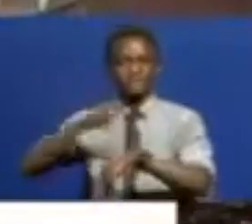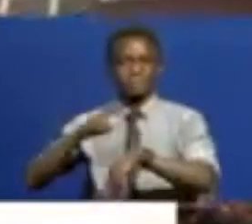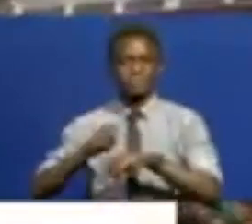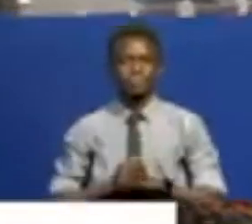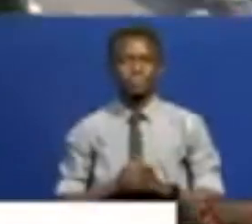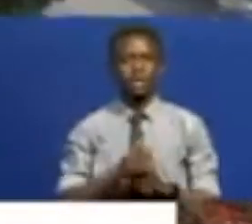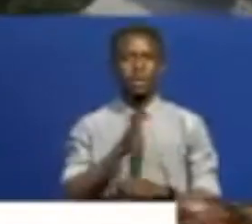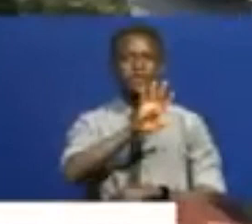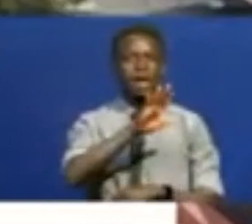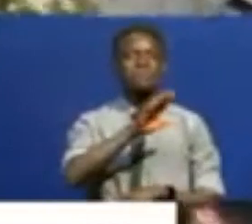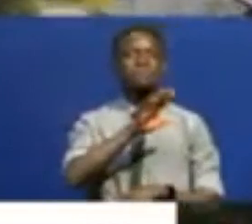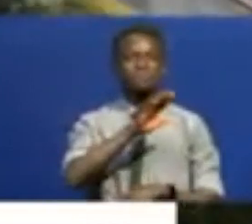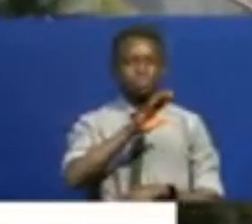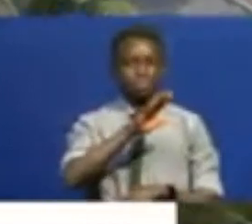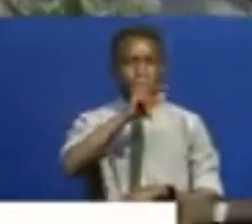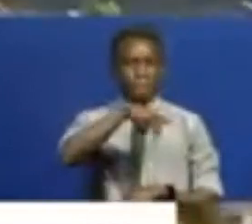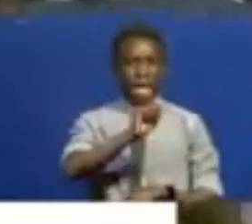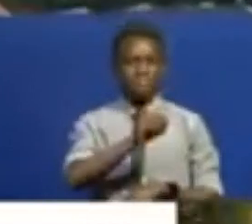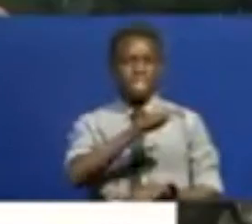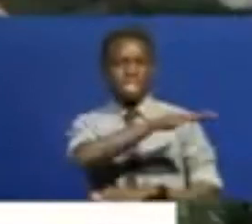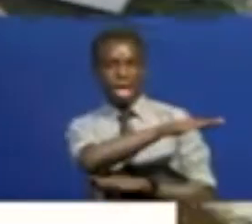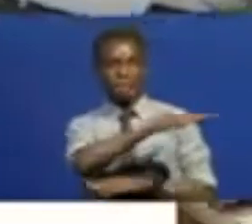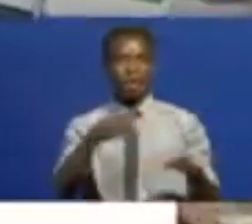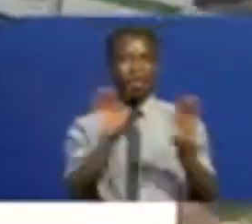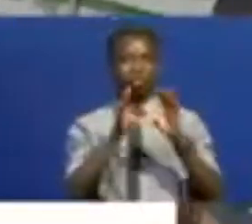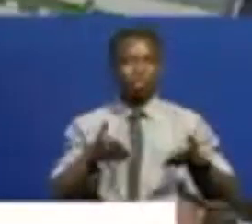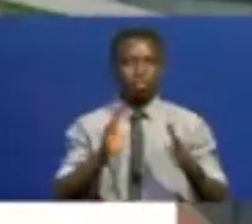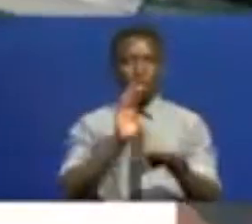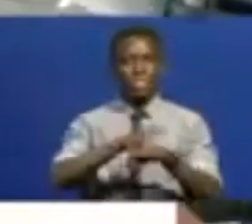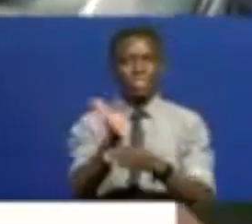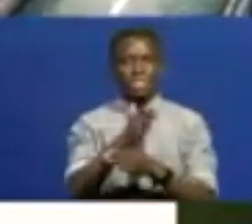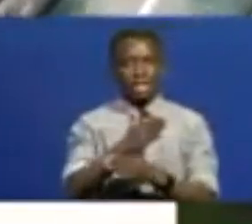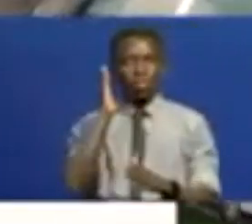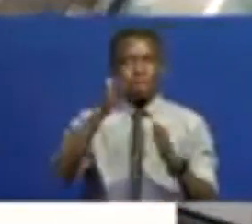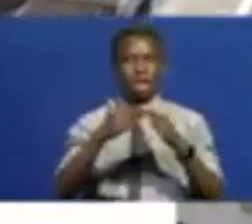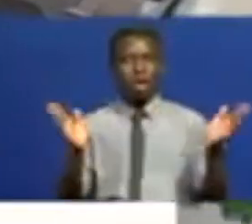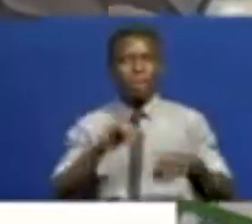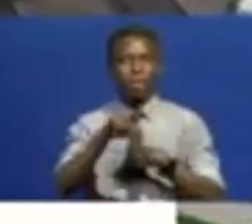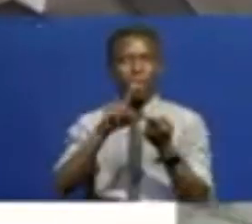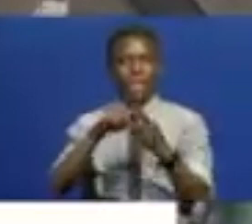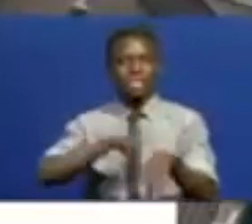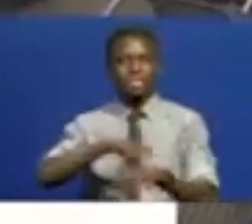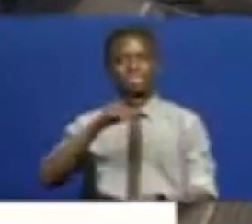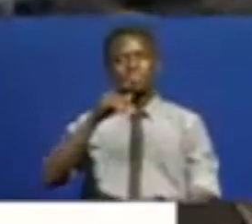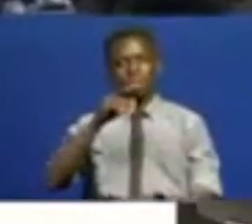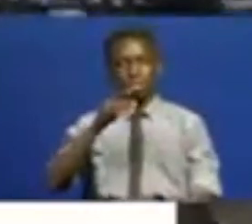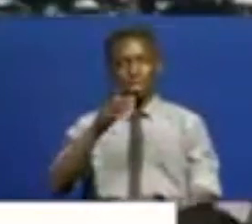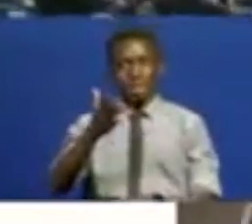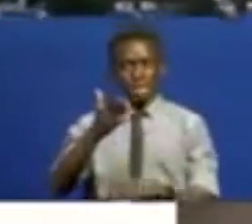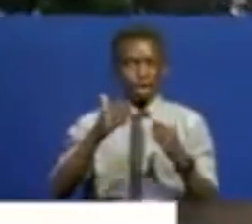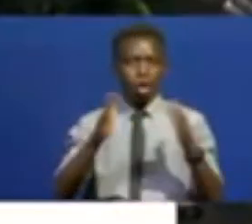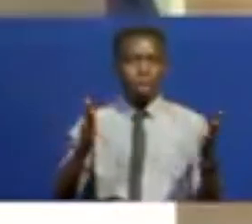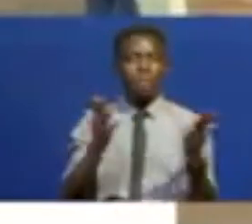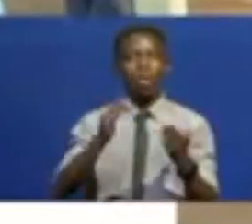a.m. Friday, and traffic rerouted. Public service vehicles and private cars without accreditation will not be allowed in town.